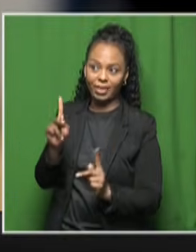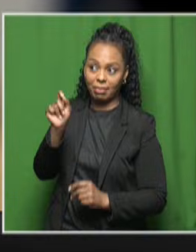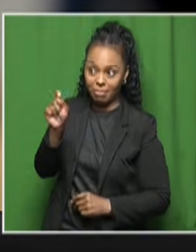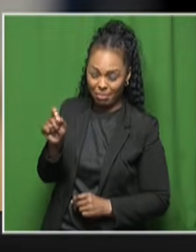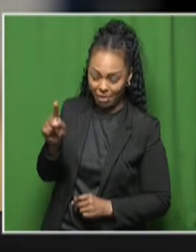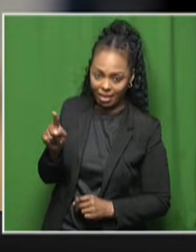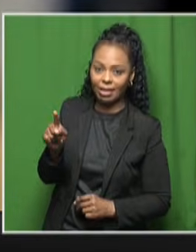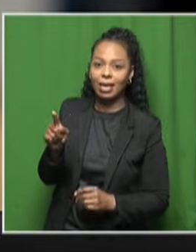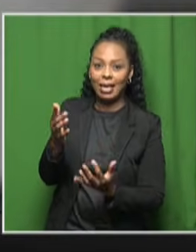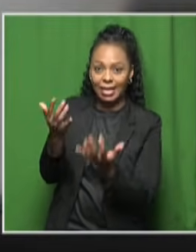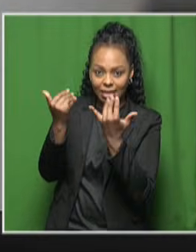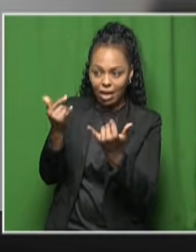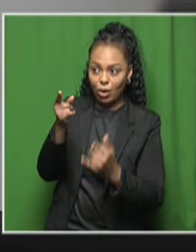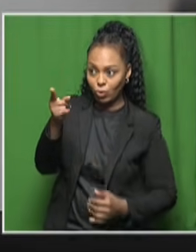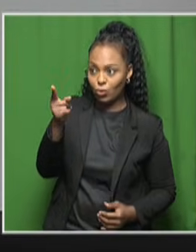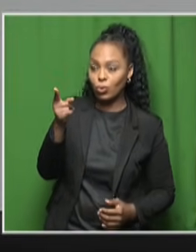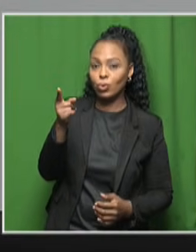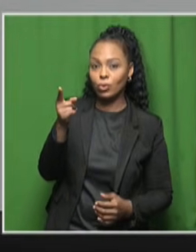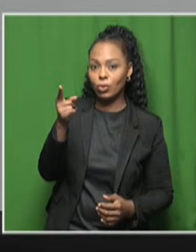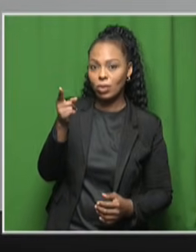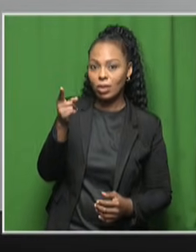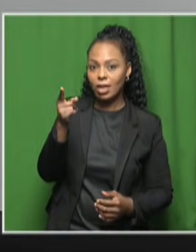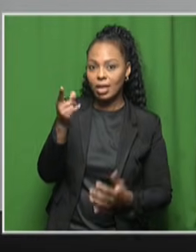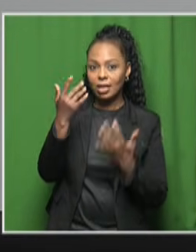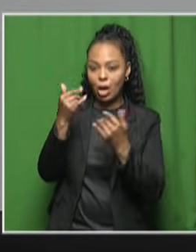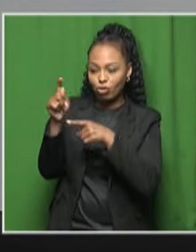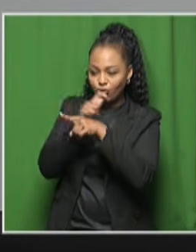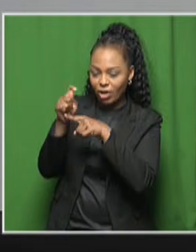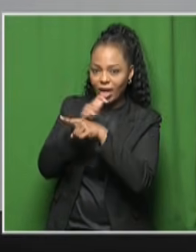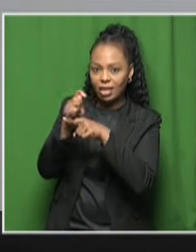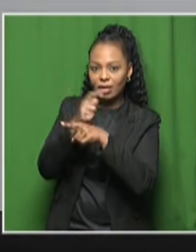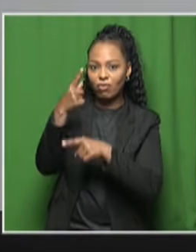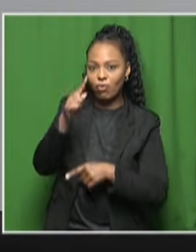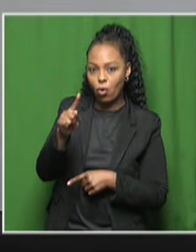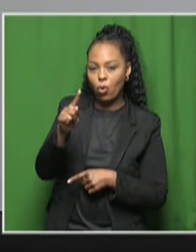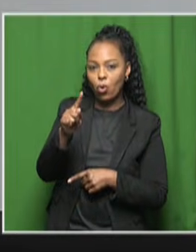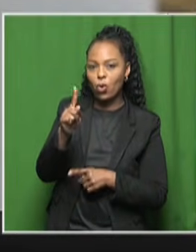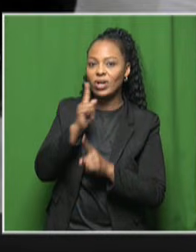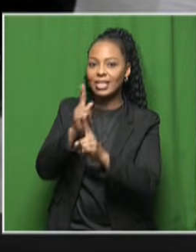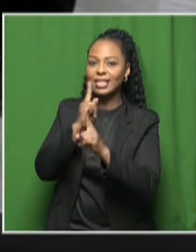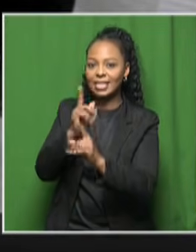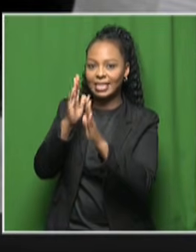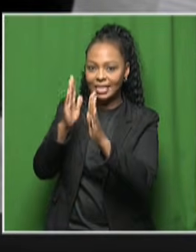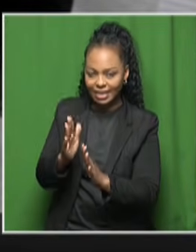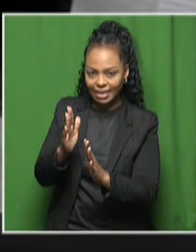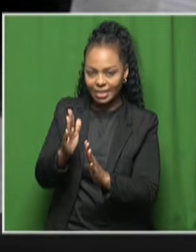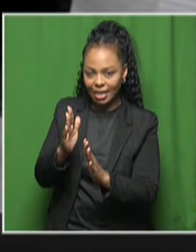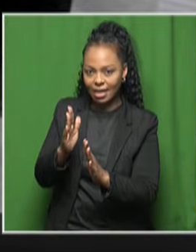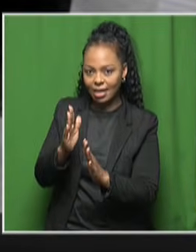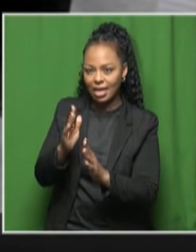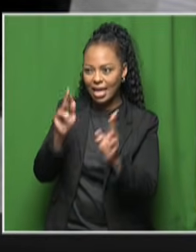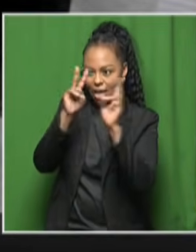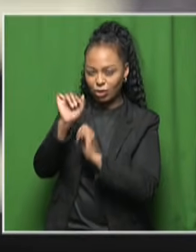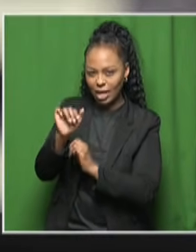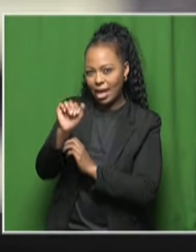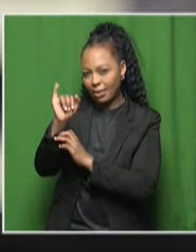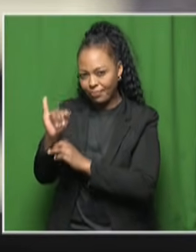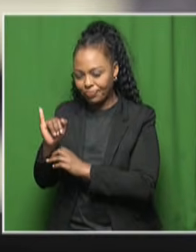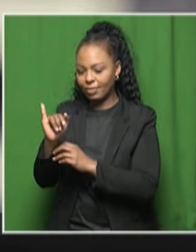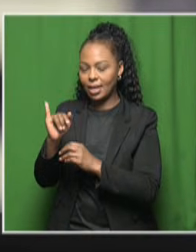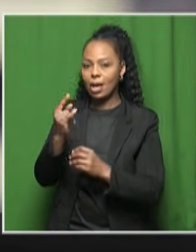you aware of inset training for teachers Yes. in this regard? And again, as a